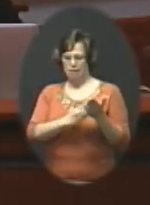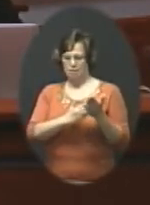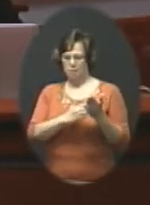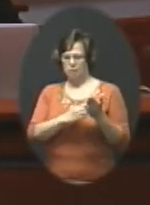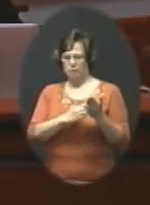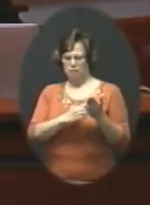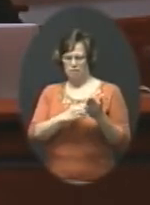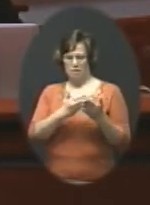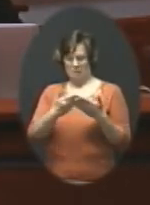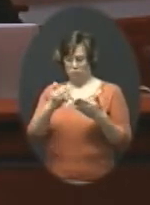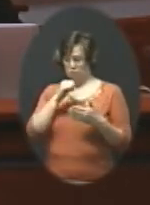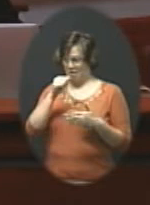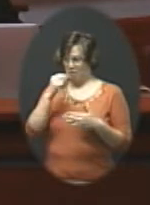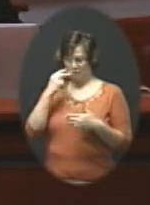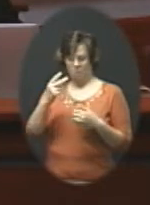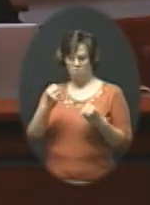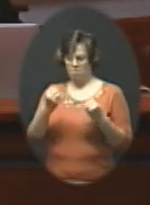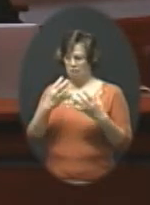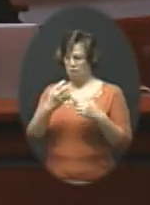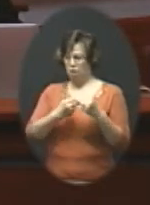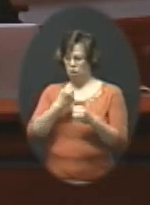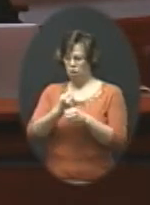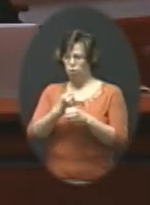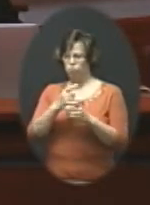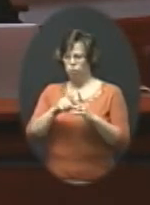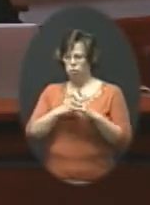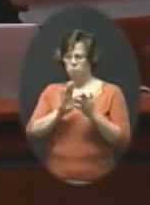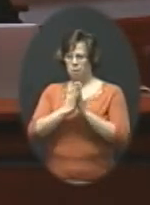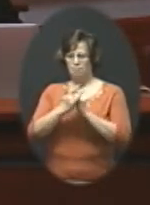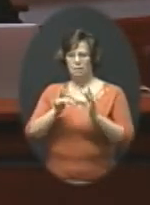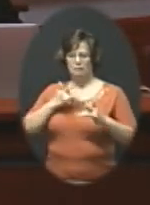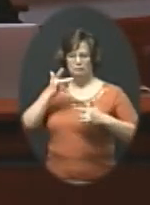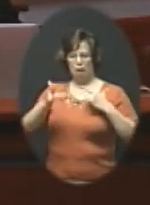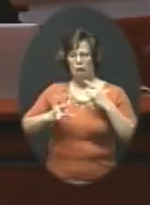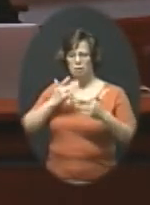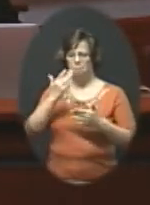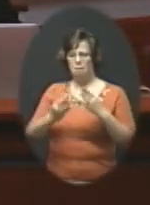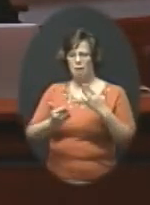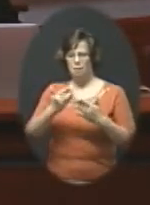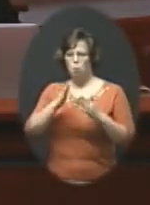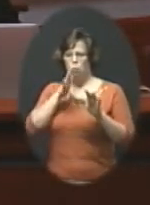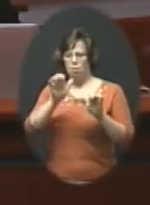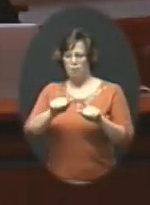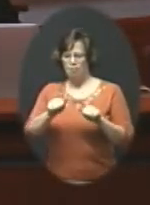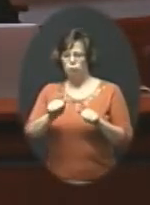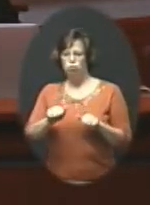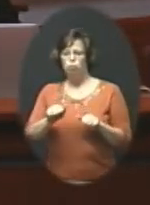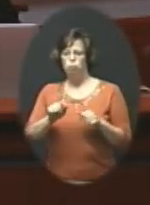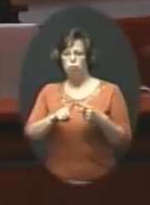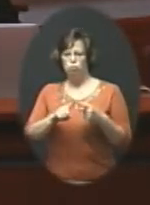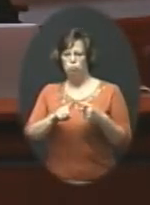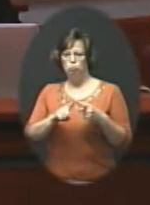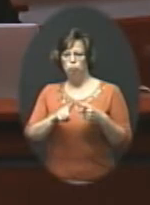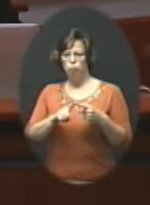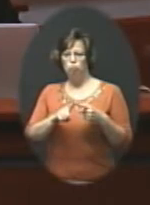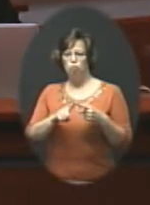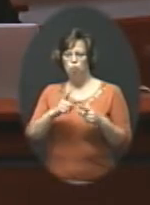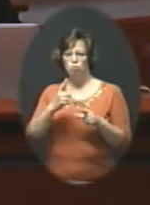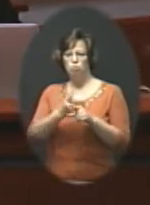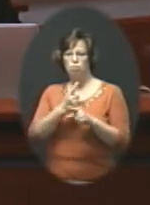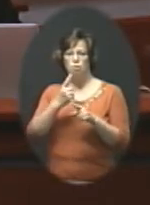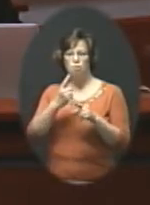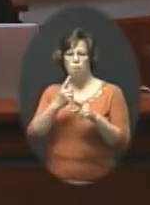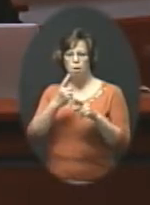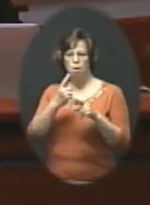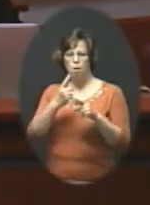movement that we haven't seen for a number of years. And so we start to get a little excited that maybe we'd be able to take a step in the right direction